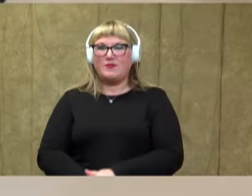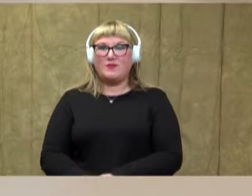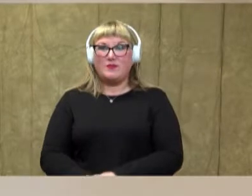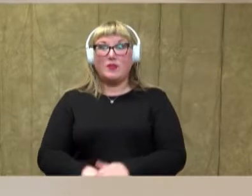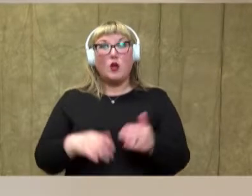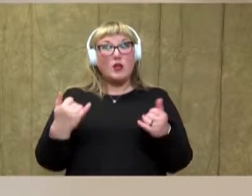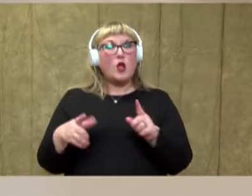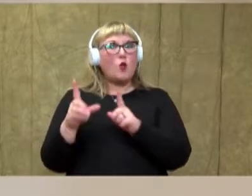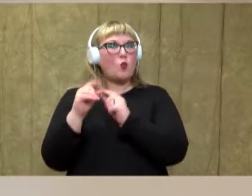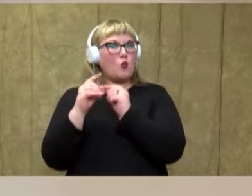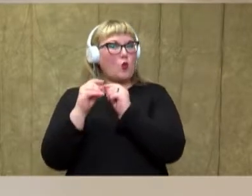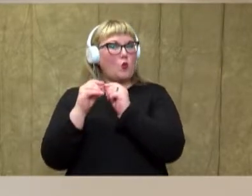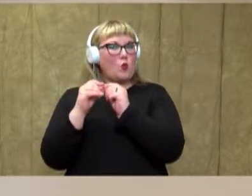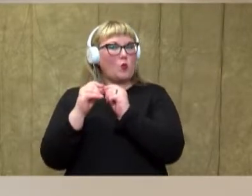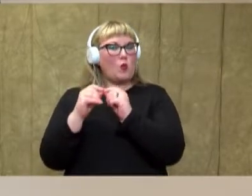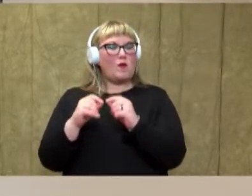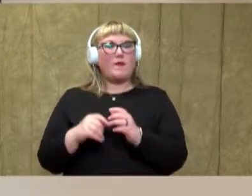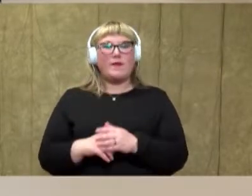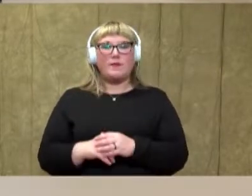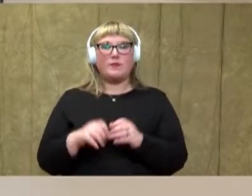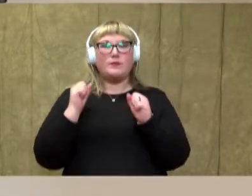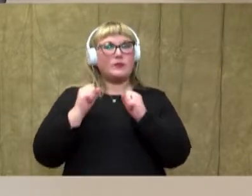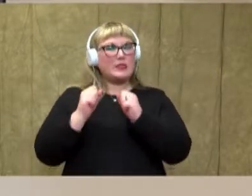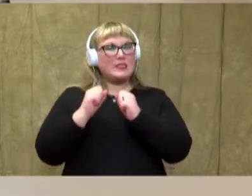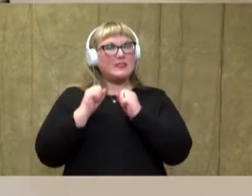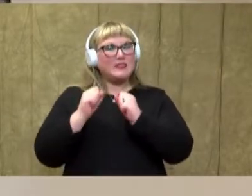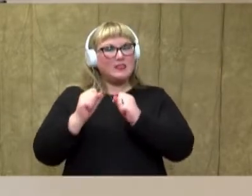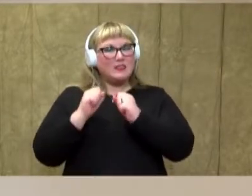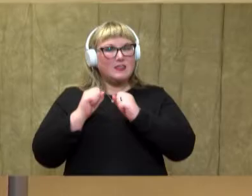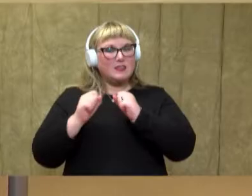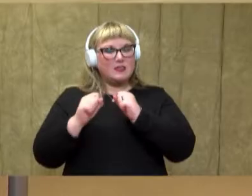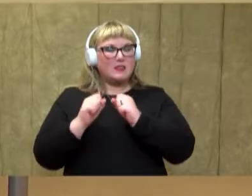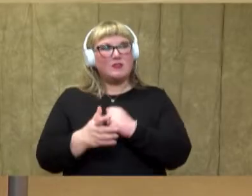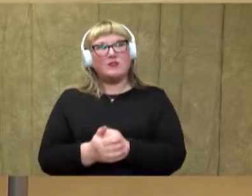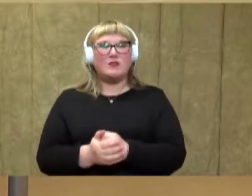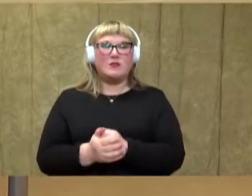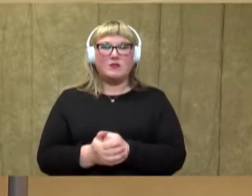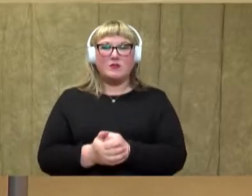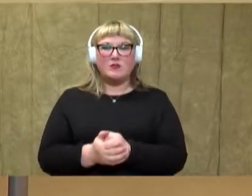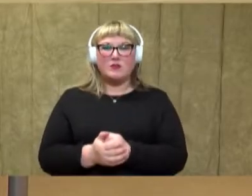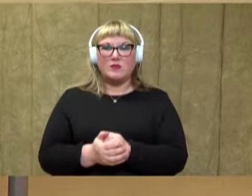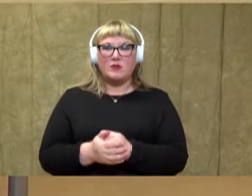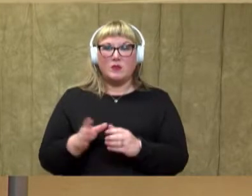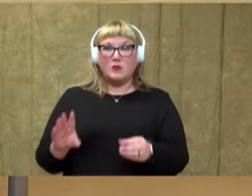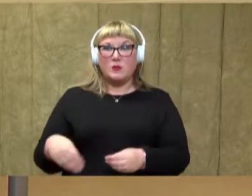gonna try one more, then we're gonna move on. You ready? Shake, shake, shake, here we go.